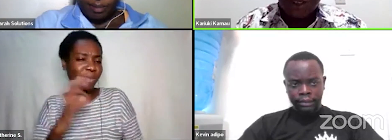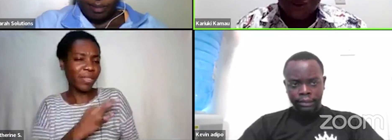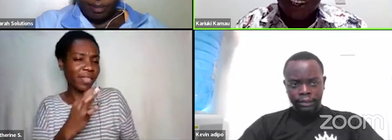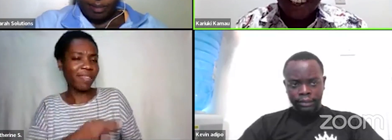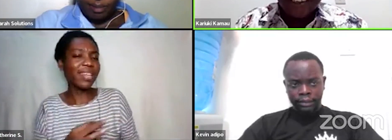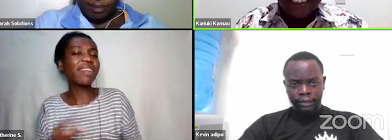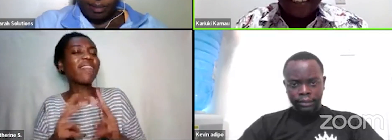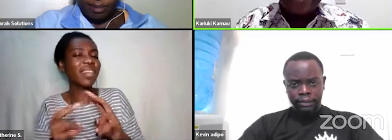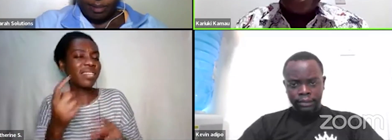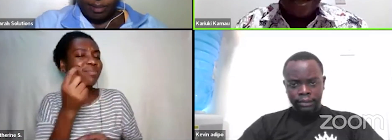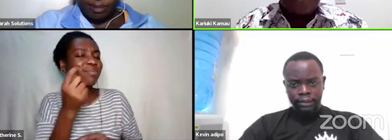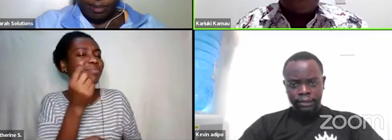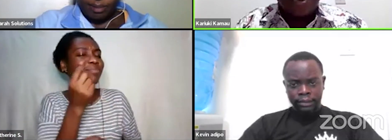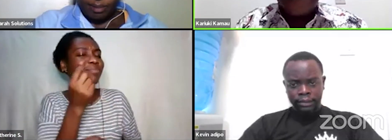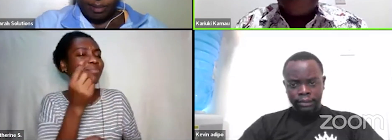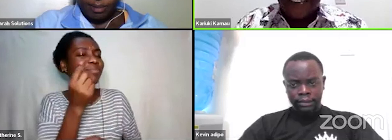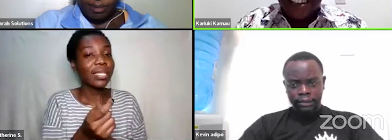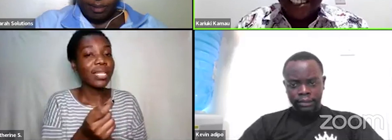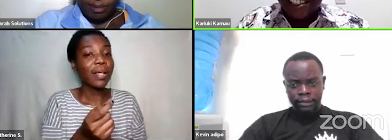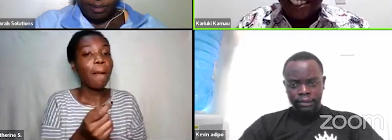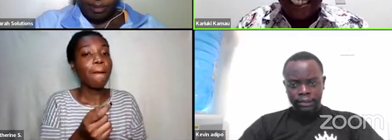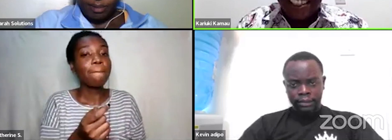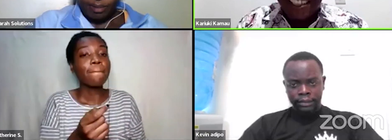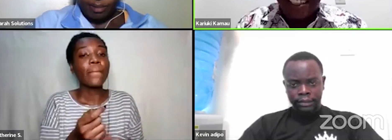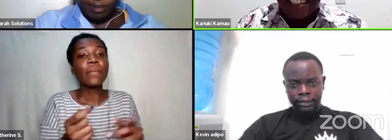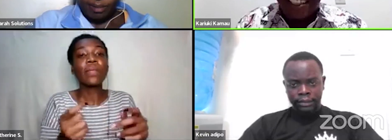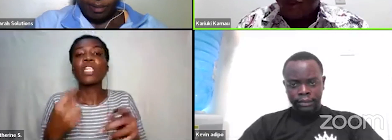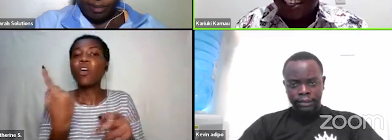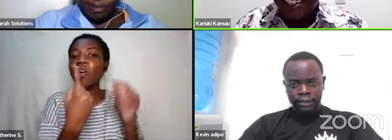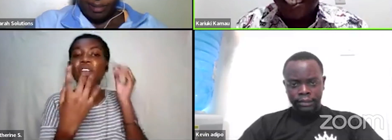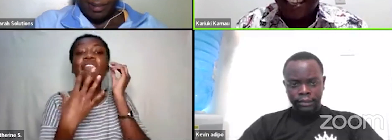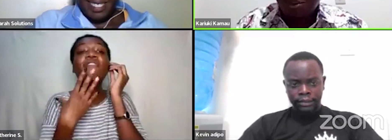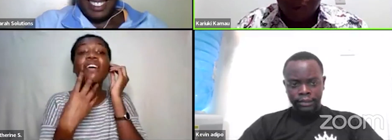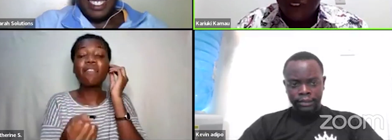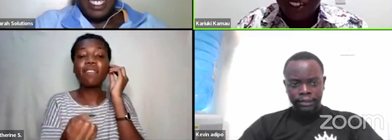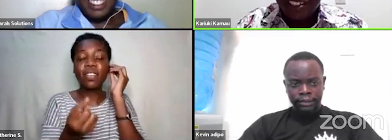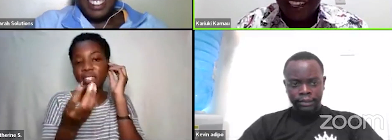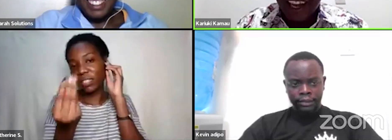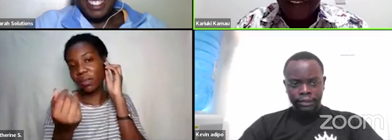very little. Only 500 shilling. That's what I was